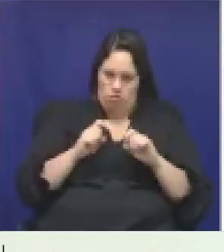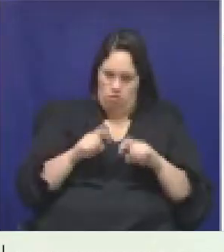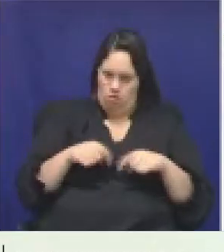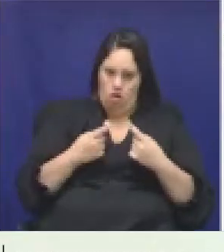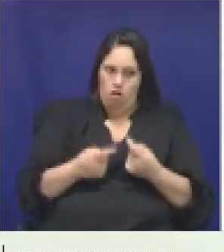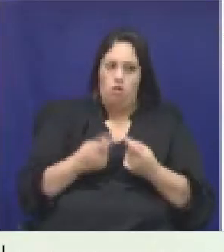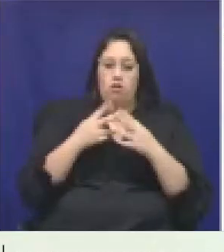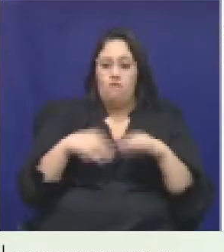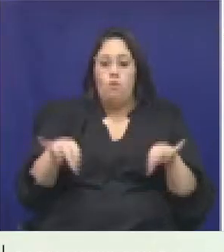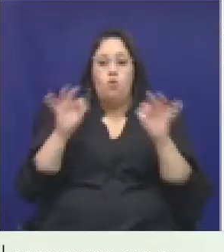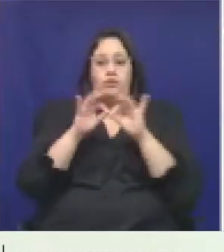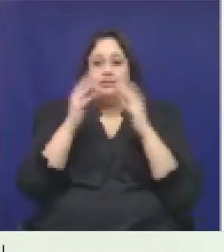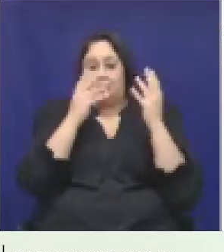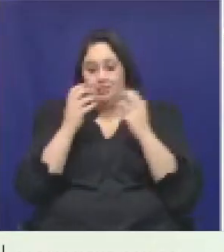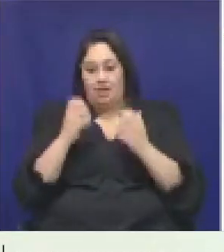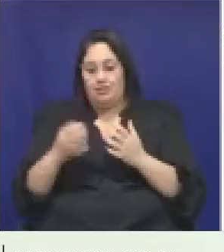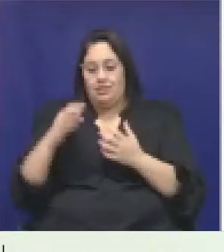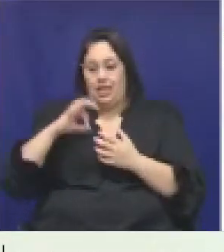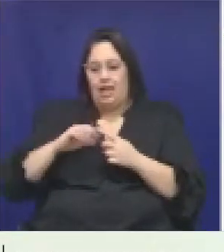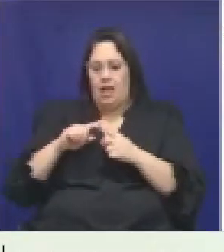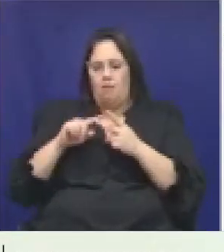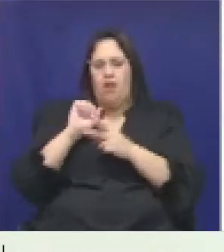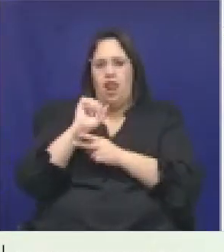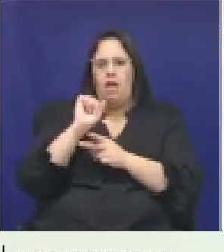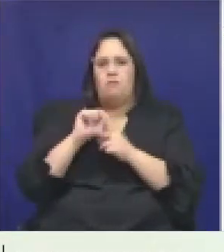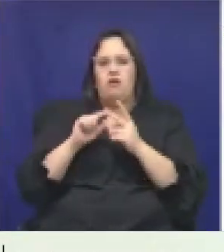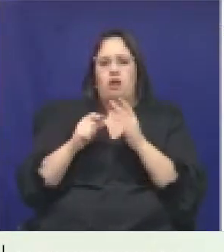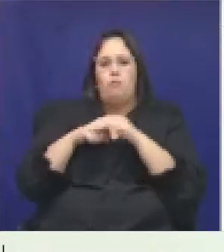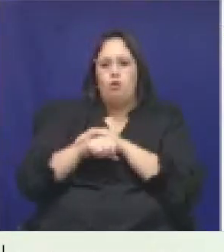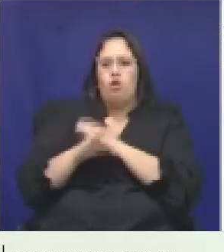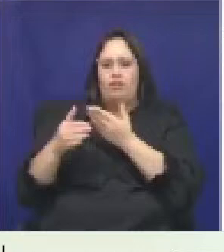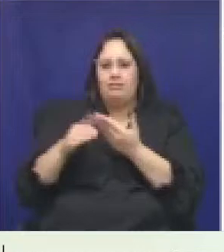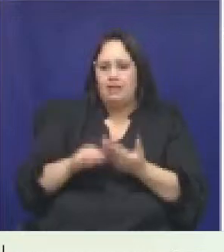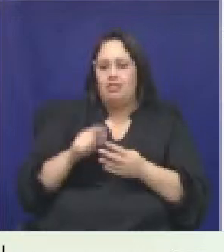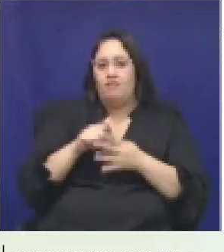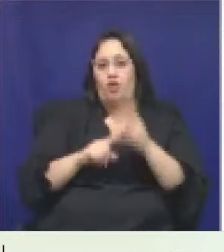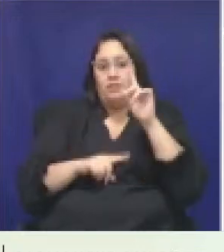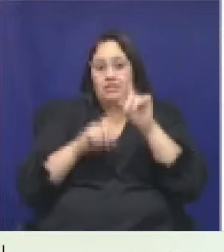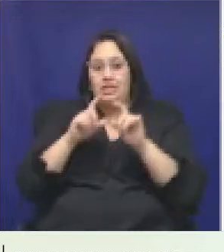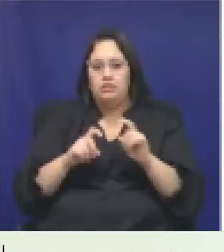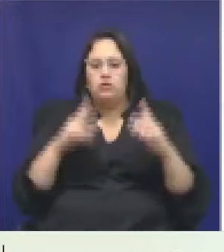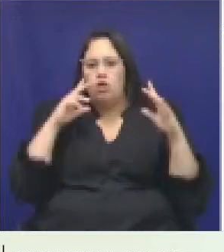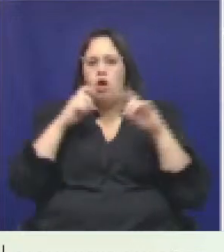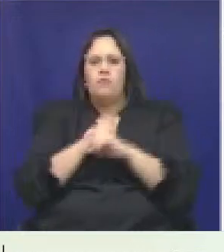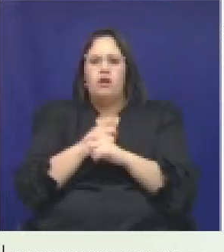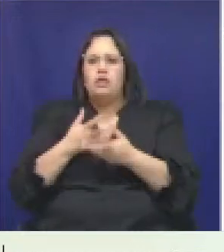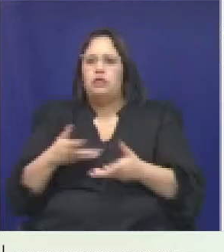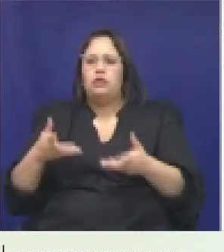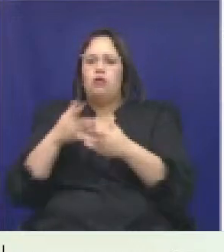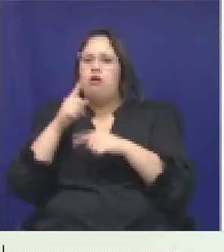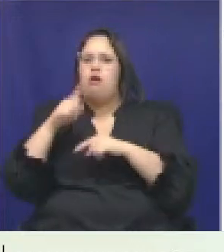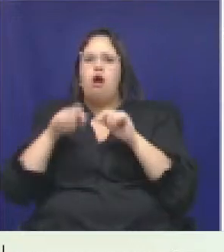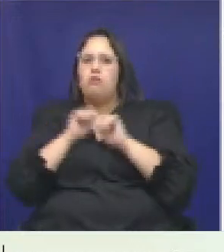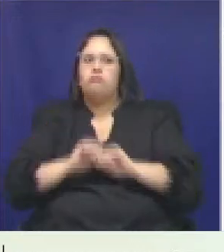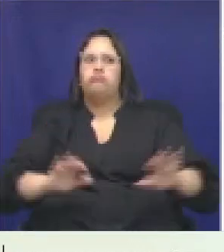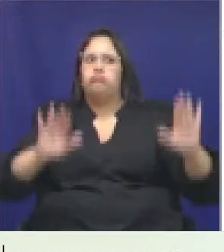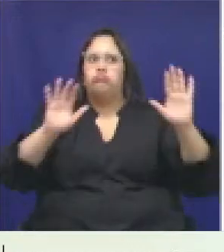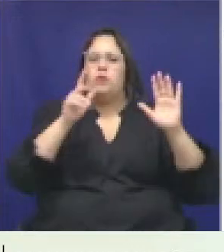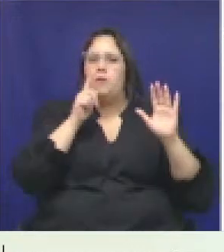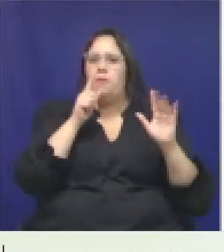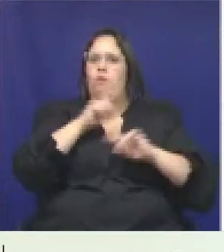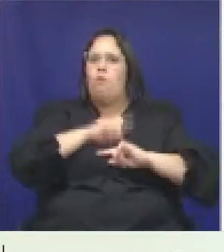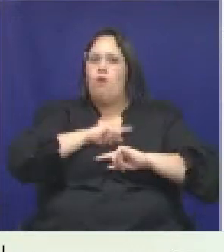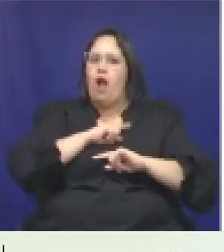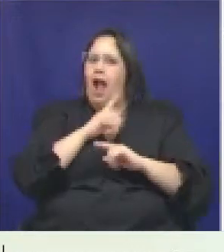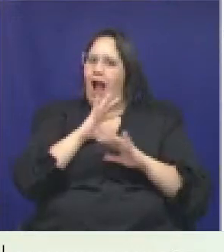vital statistics of income, labour, births and deaths from the census were too compromised even to be released to the public.